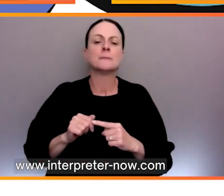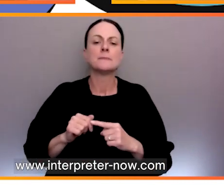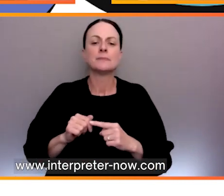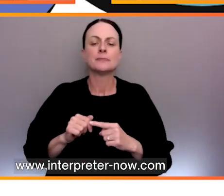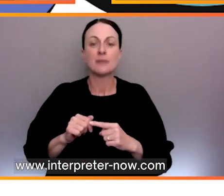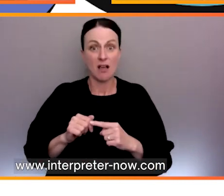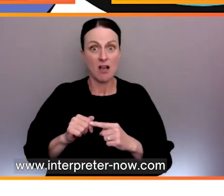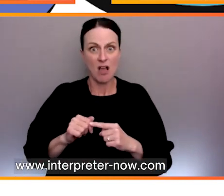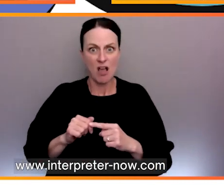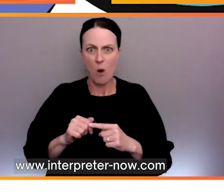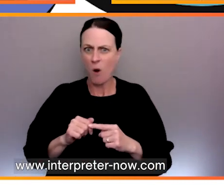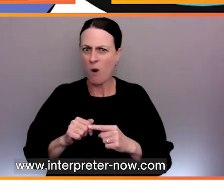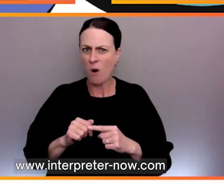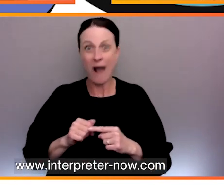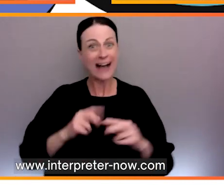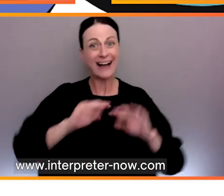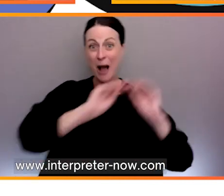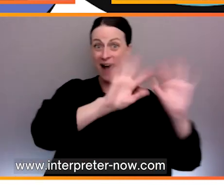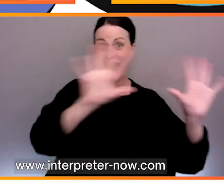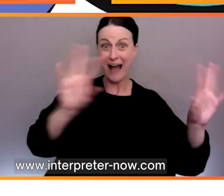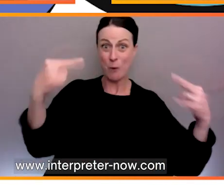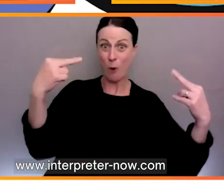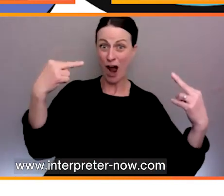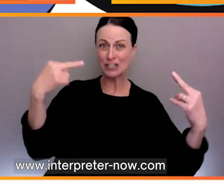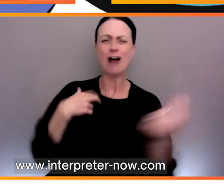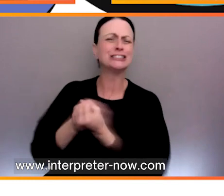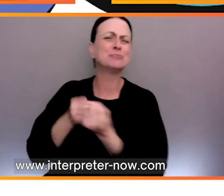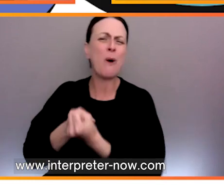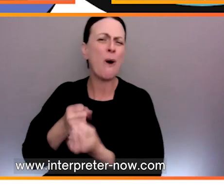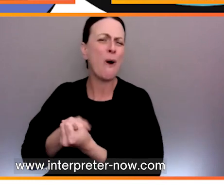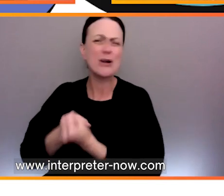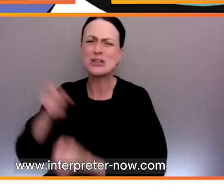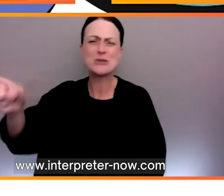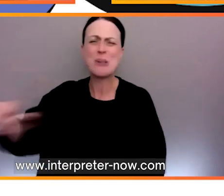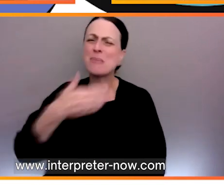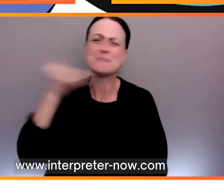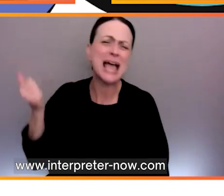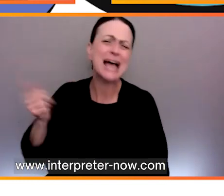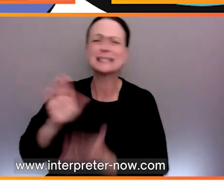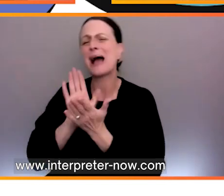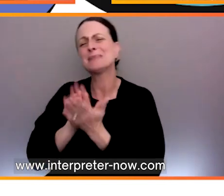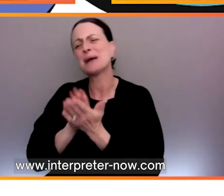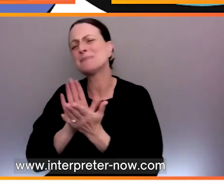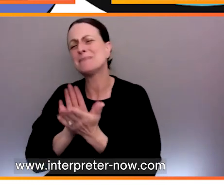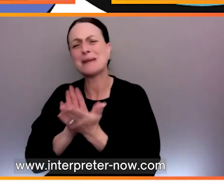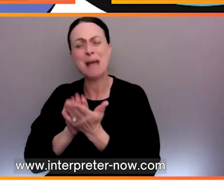aggressive, I think we could do it this way. I mean, I don't know. It's your call,